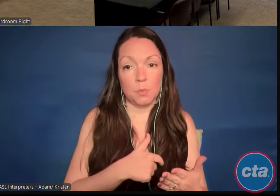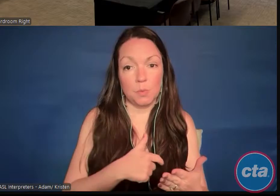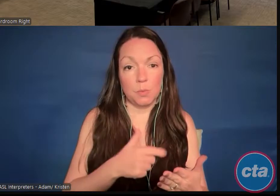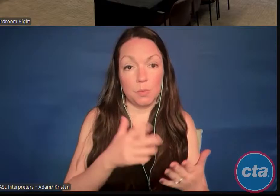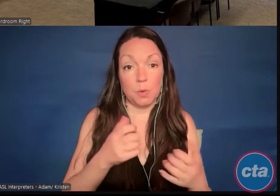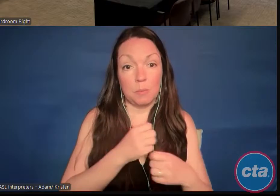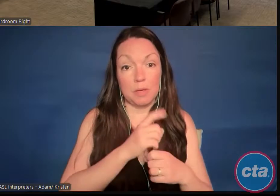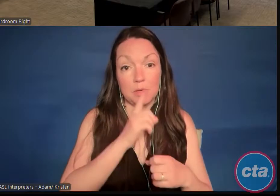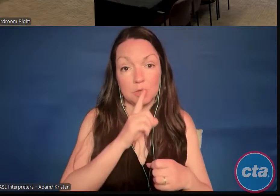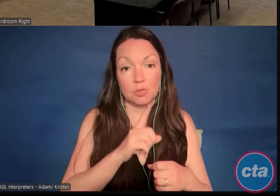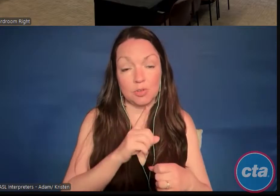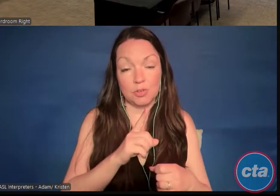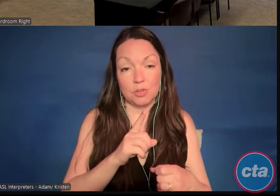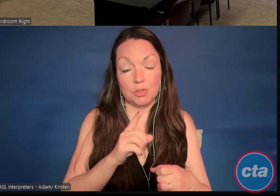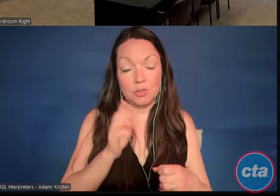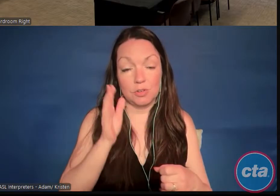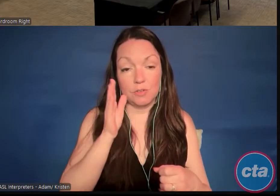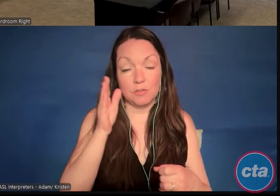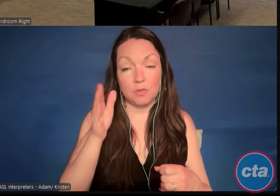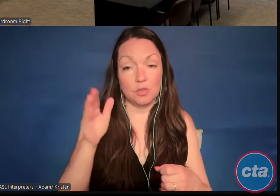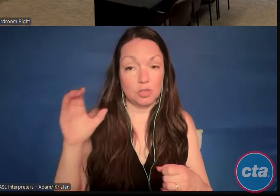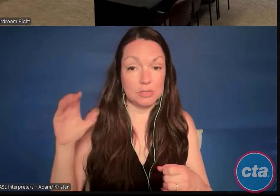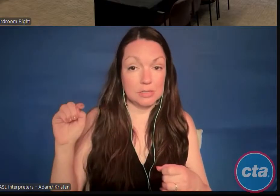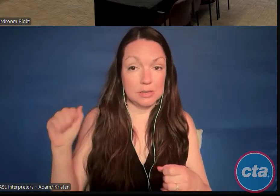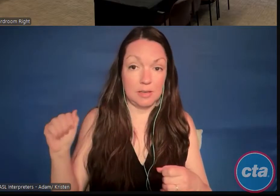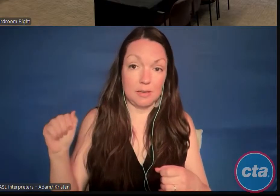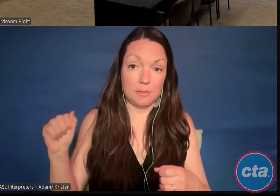to make sure that the future of CTA,